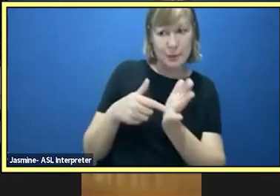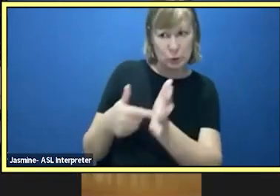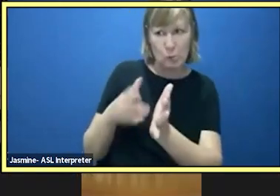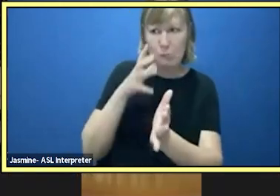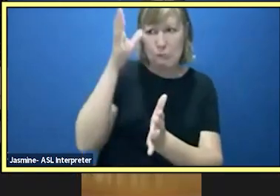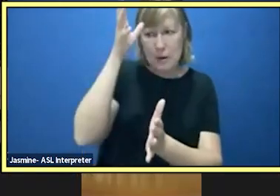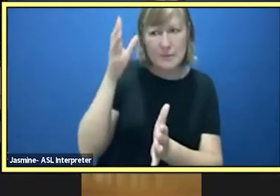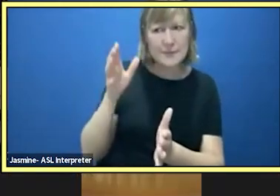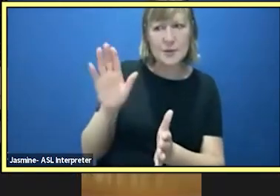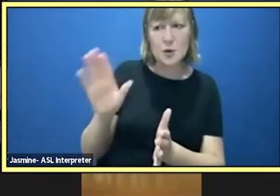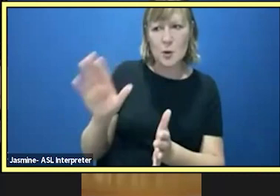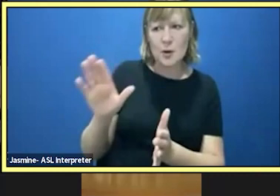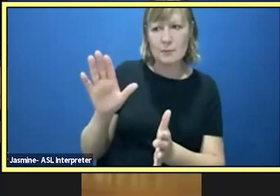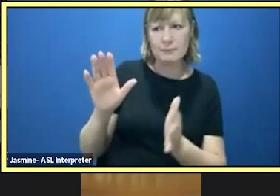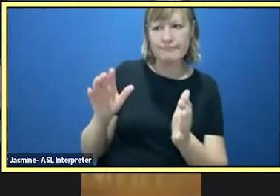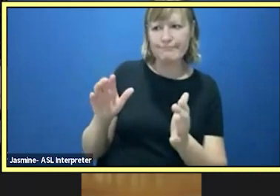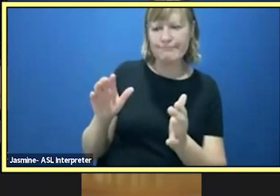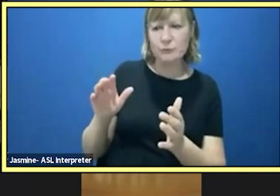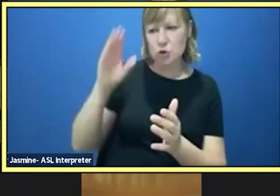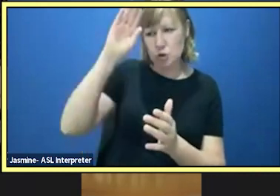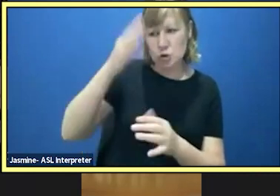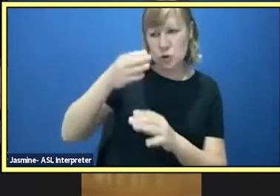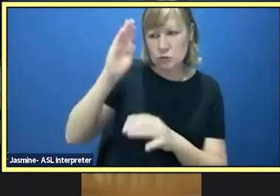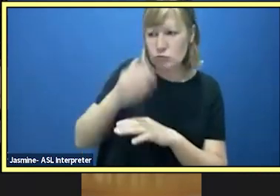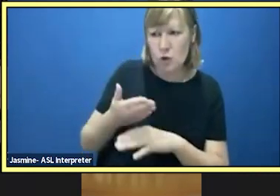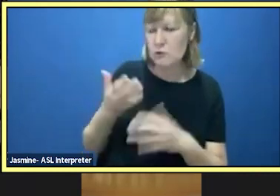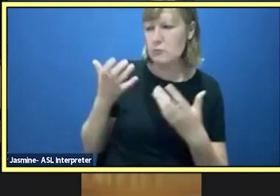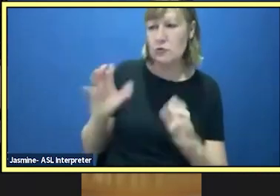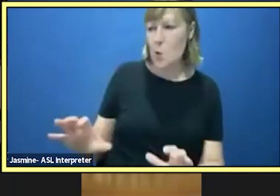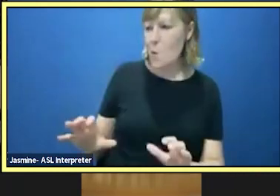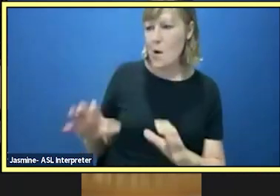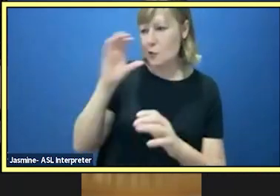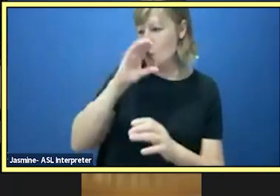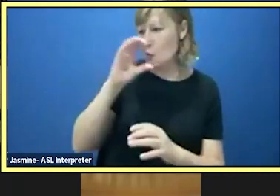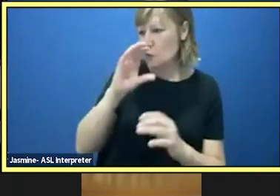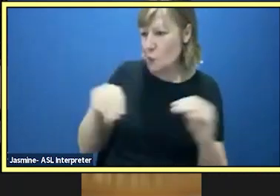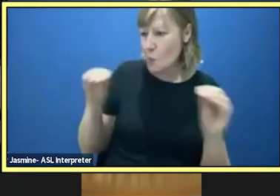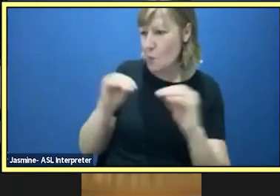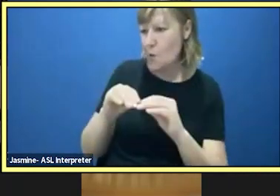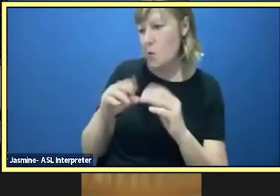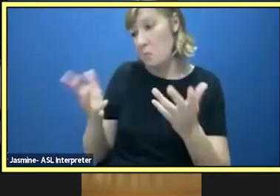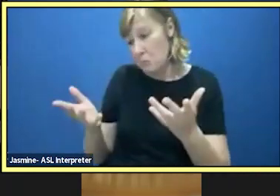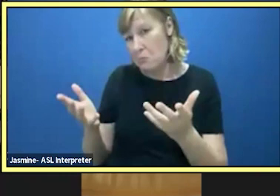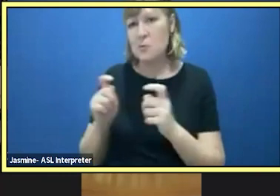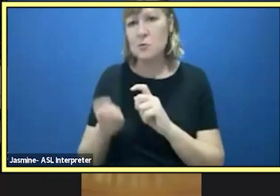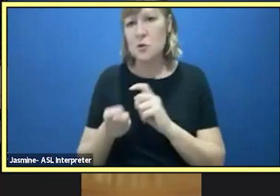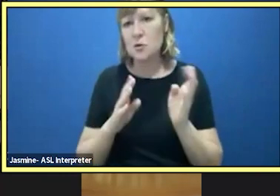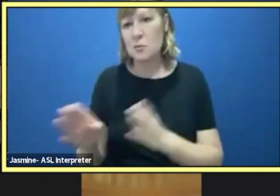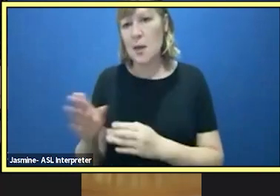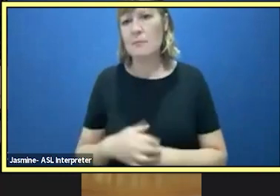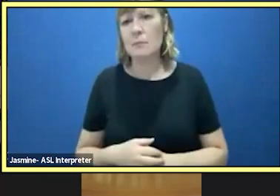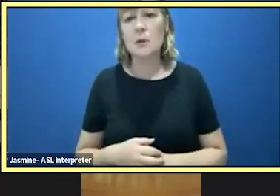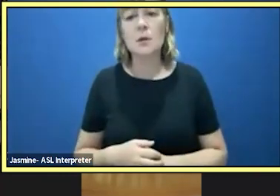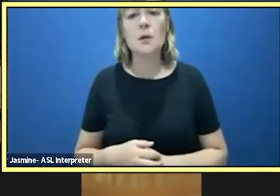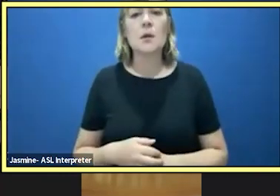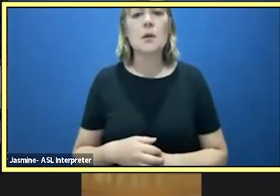layer of advocacy, another layer of support. Everybody here on this call are very, very involved in their person's life,